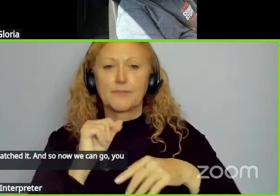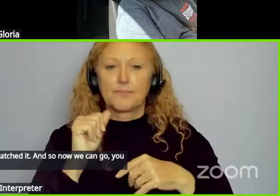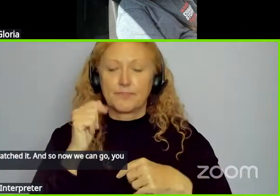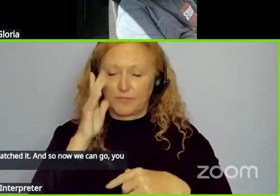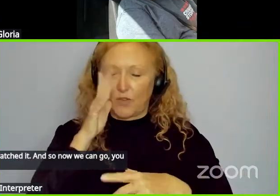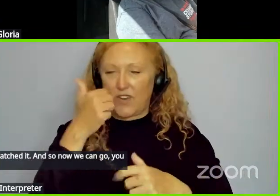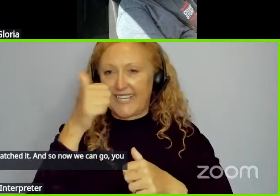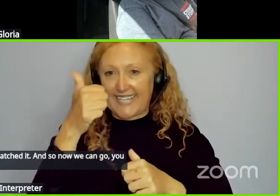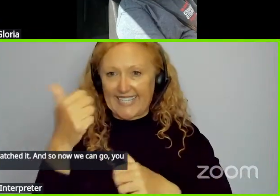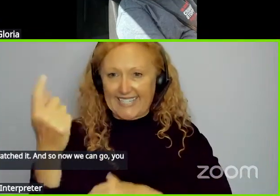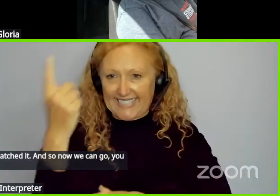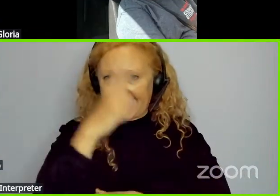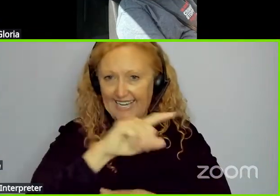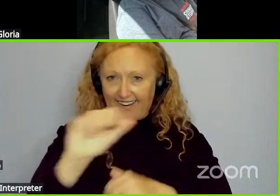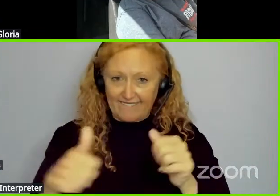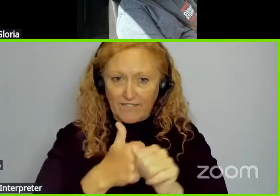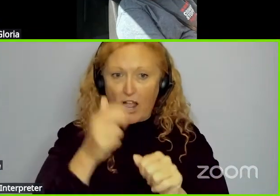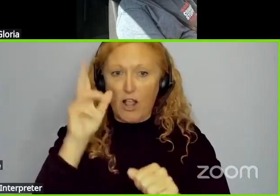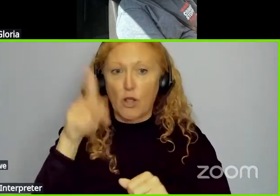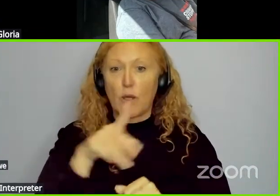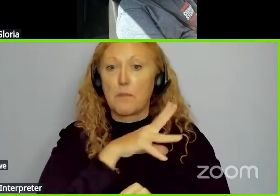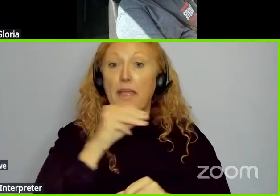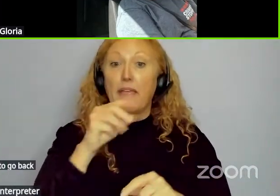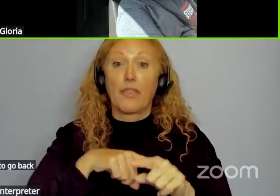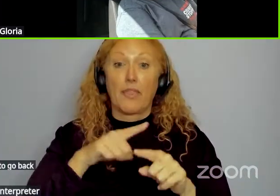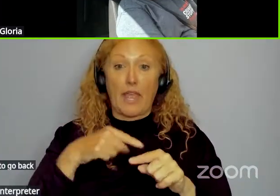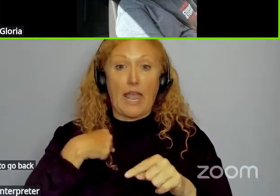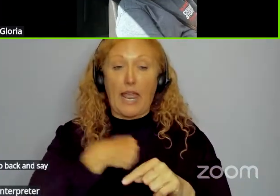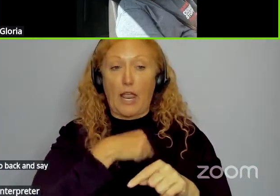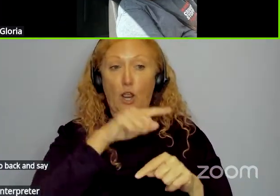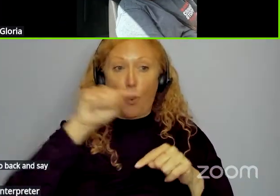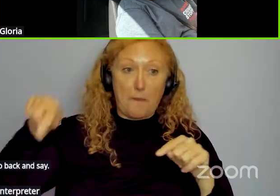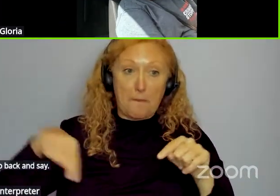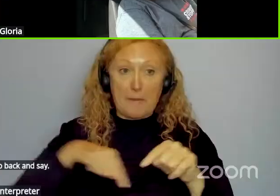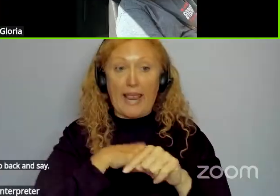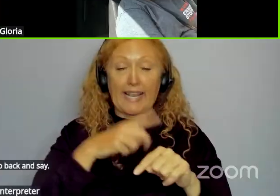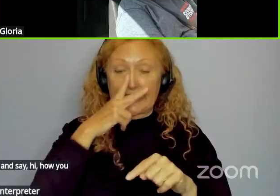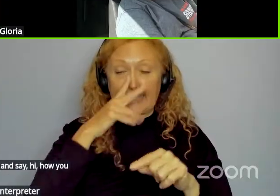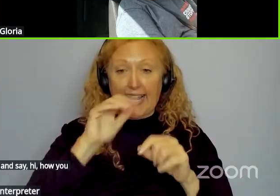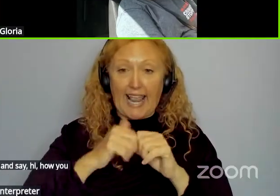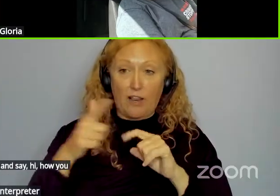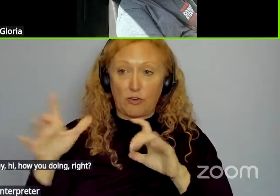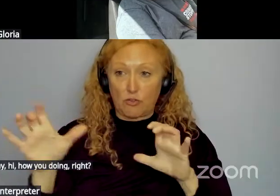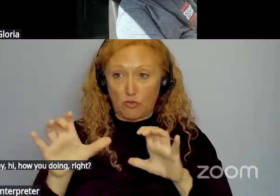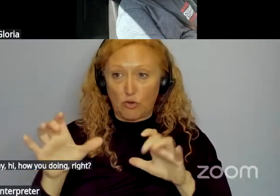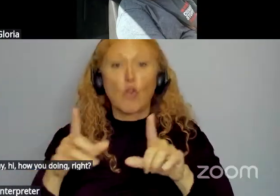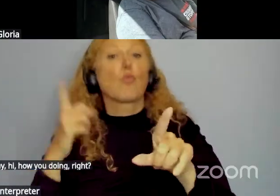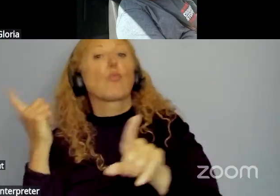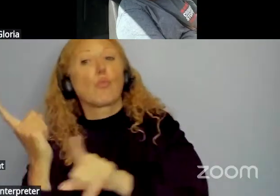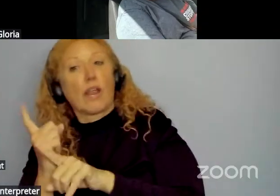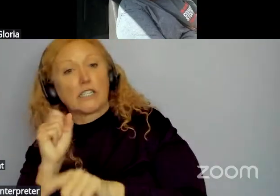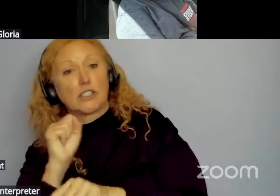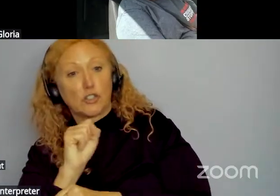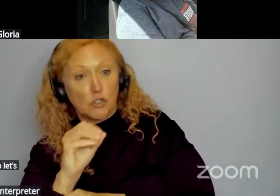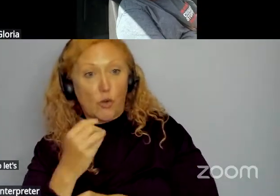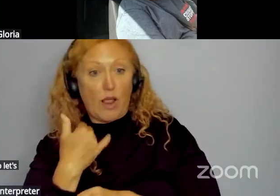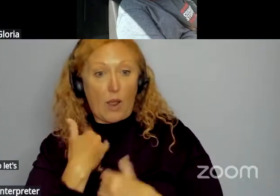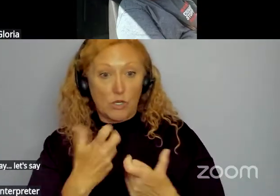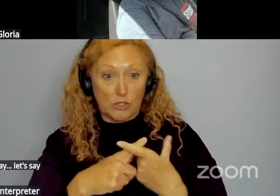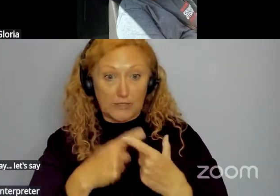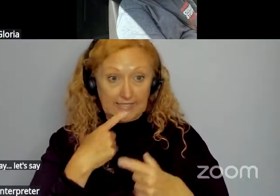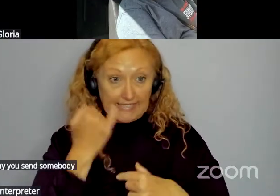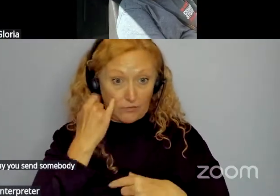10 days, but we need to go back and say, "Hi, how you doing?" Right? Right. So let's say you